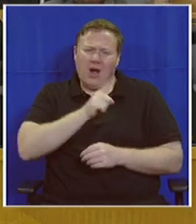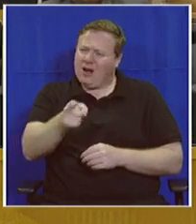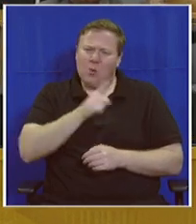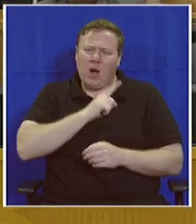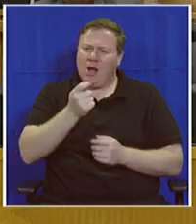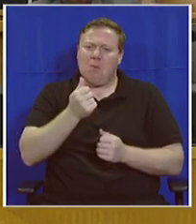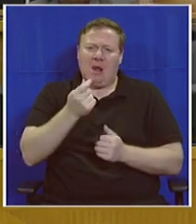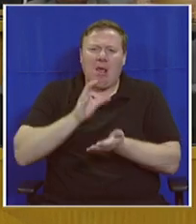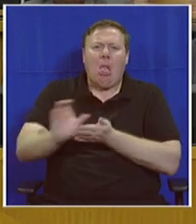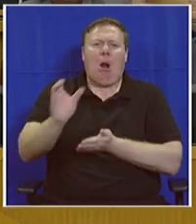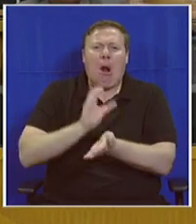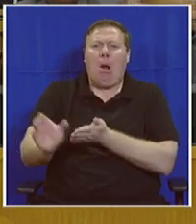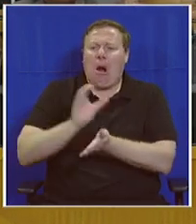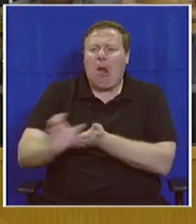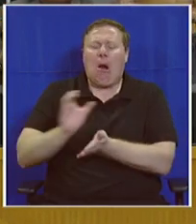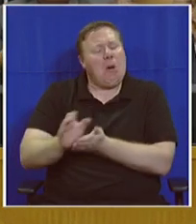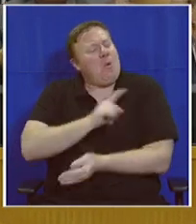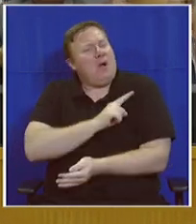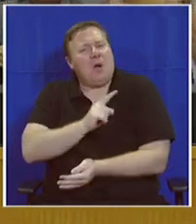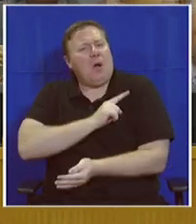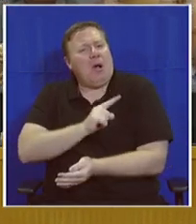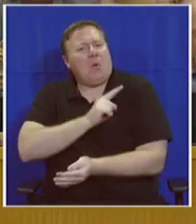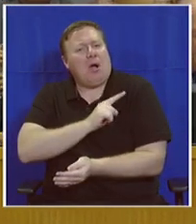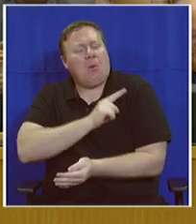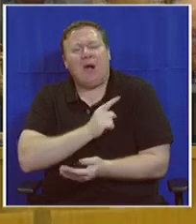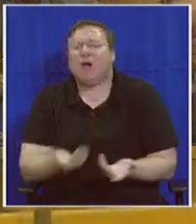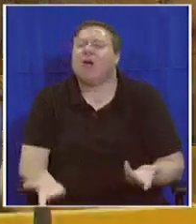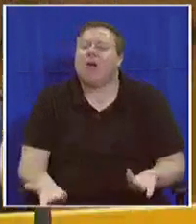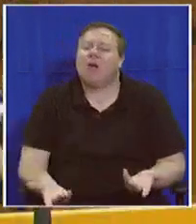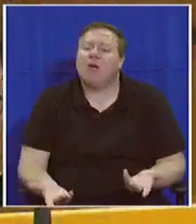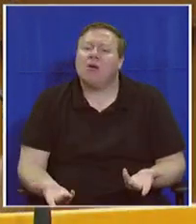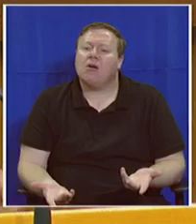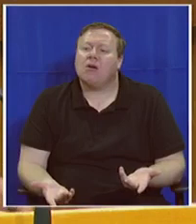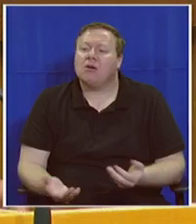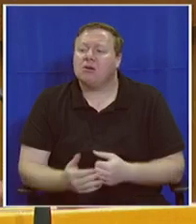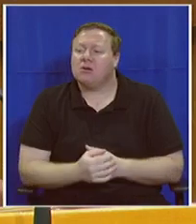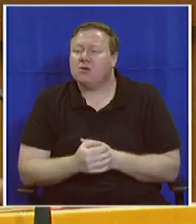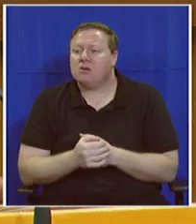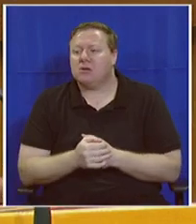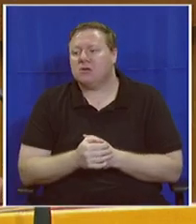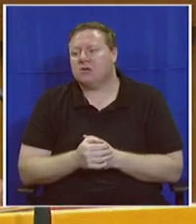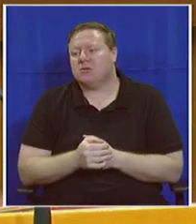why entities that should be declaring dividends to government were asking for bailouts.